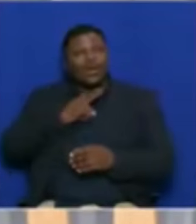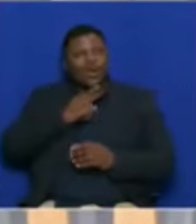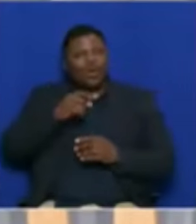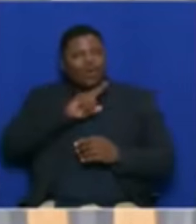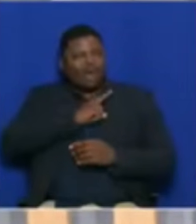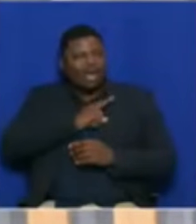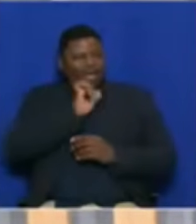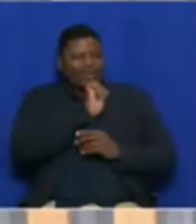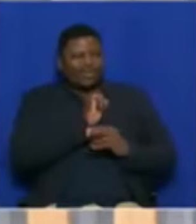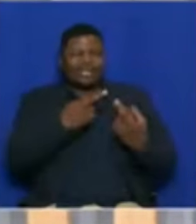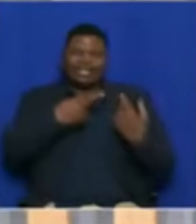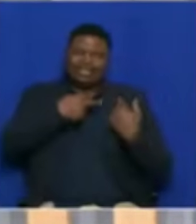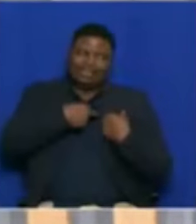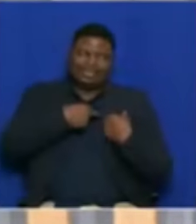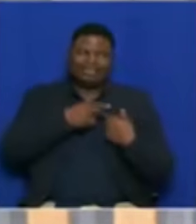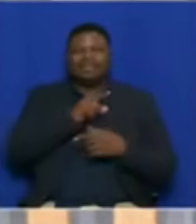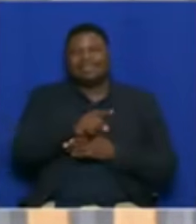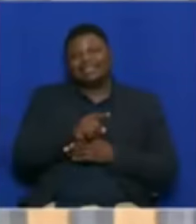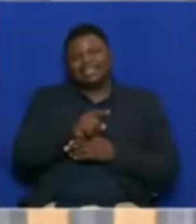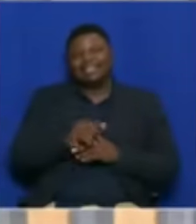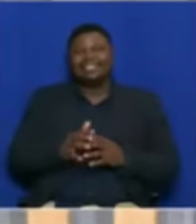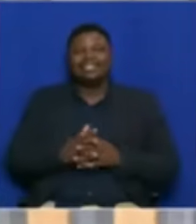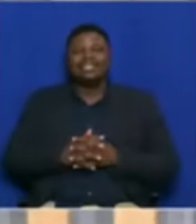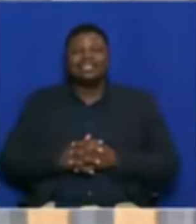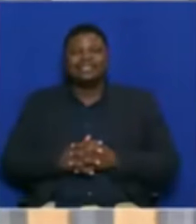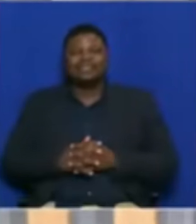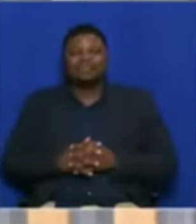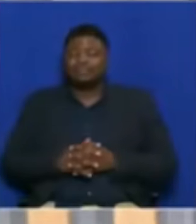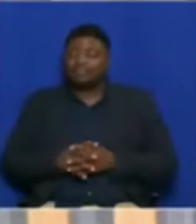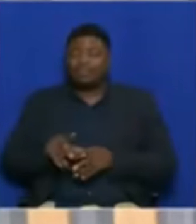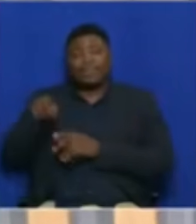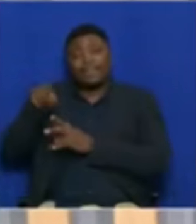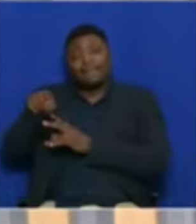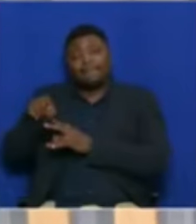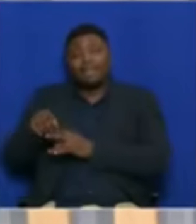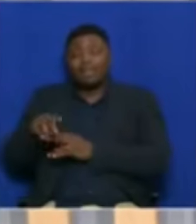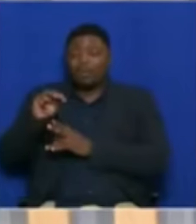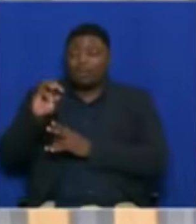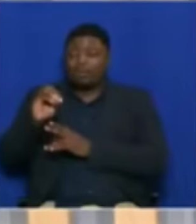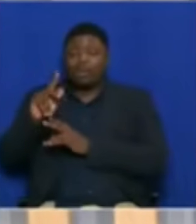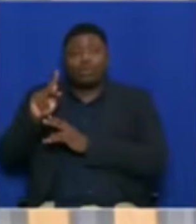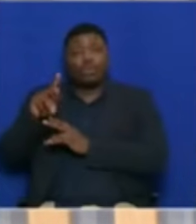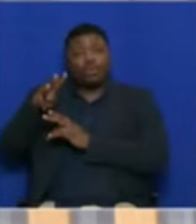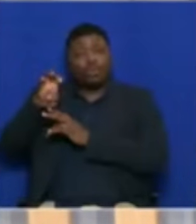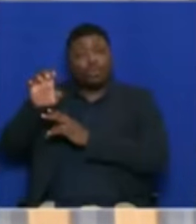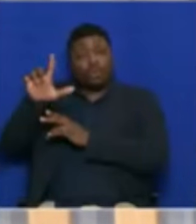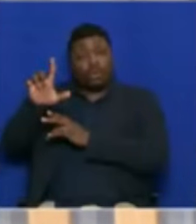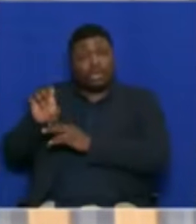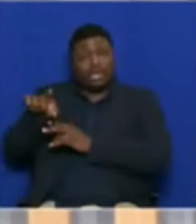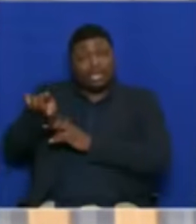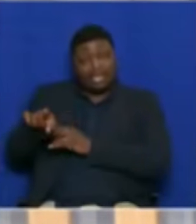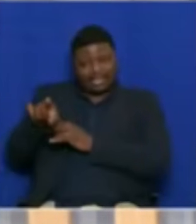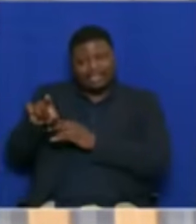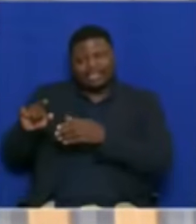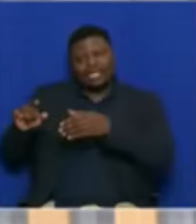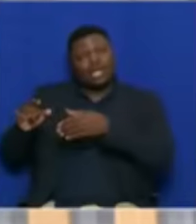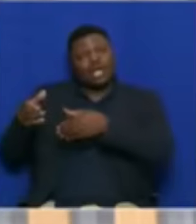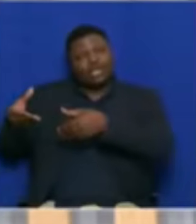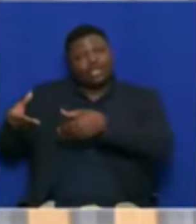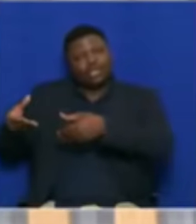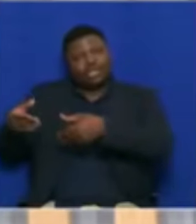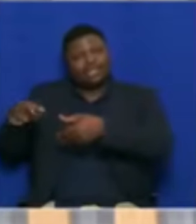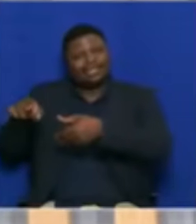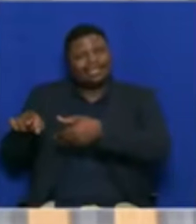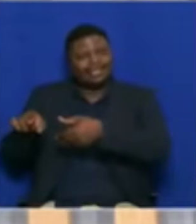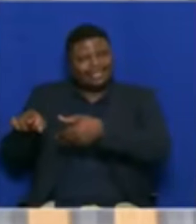in respect of the Mokwele docket, the information that is requested, eventually signed